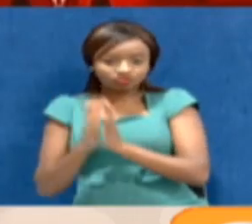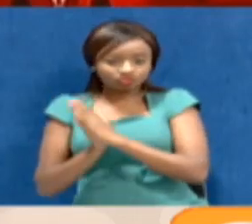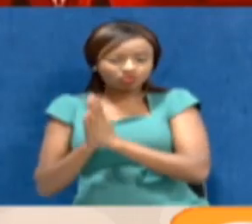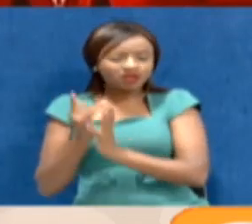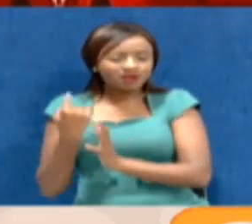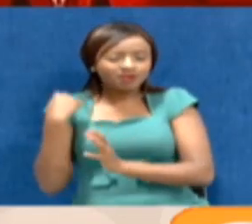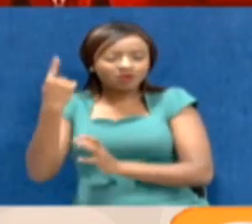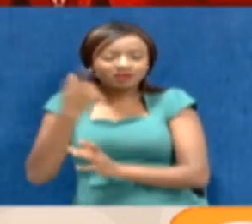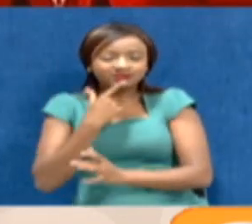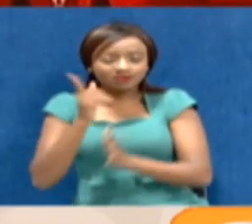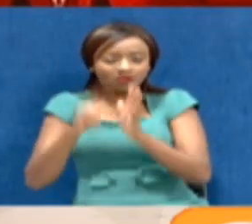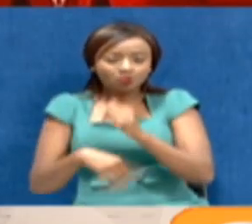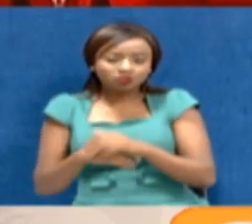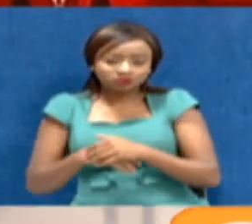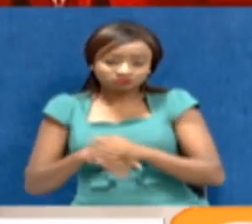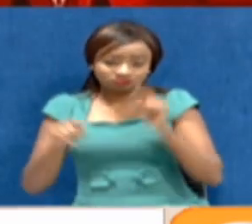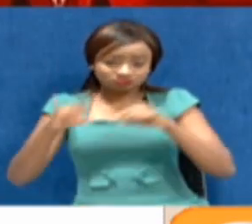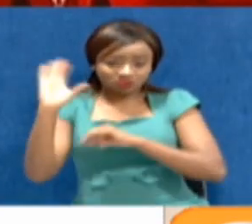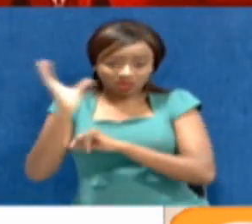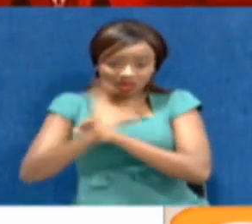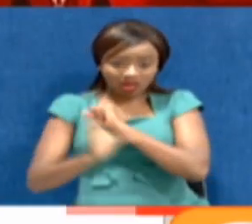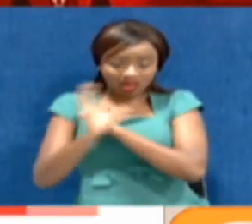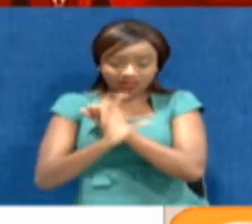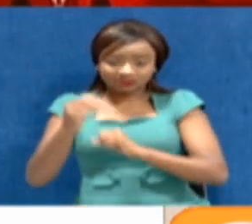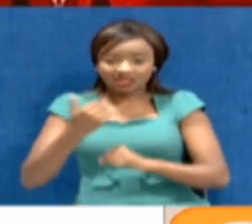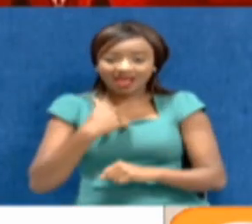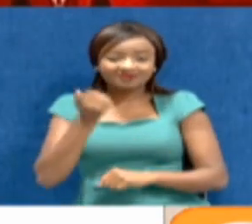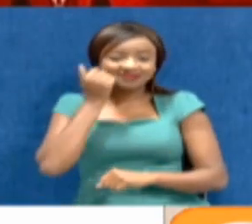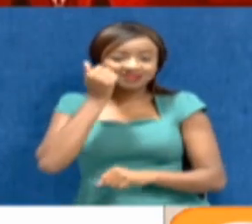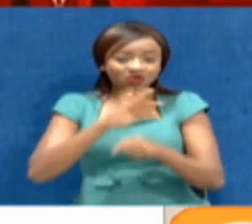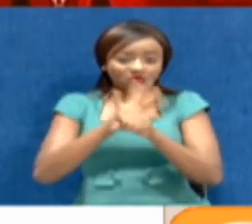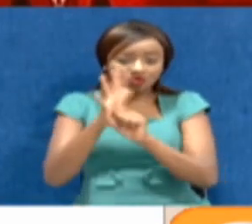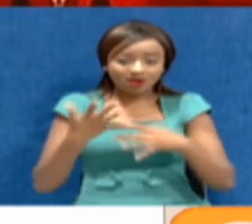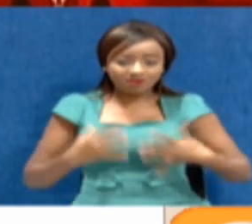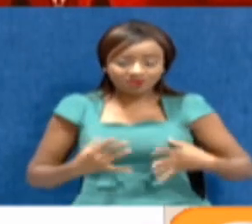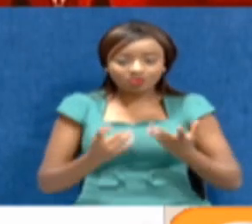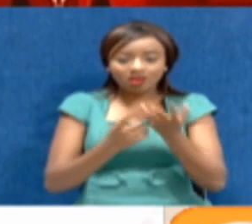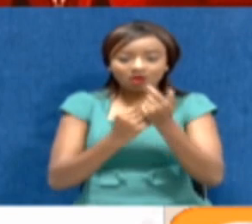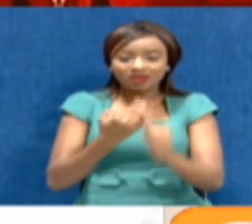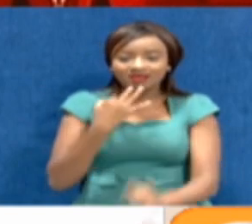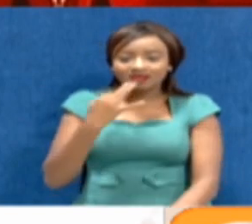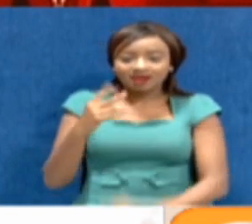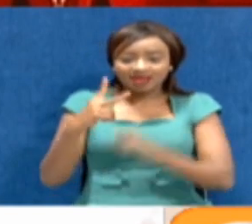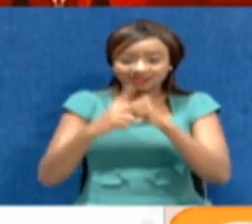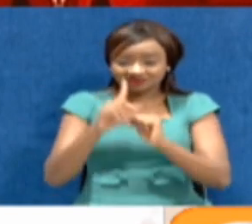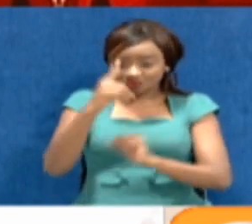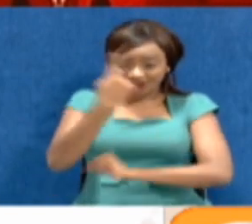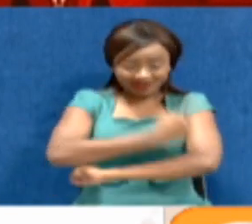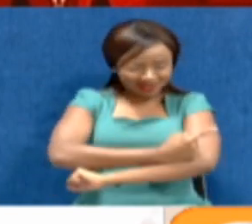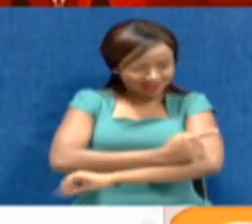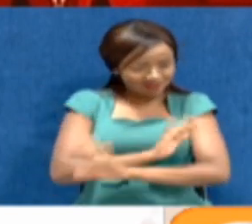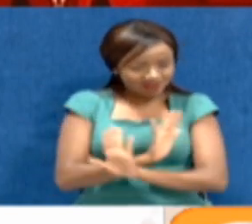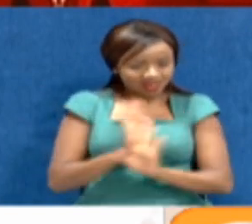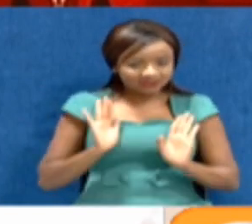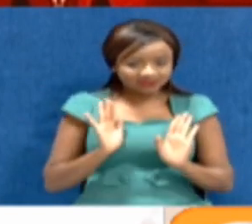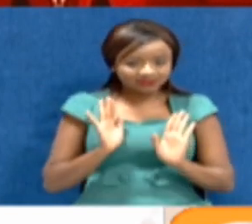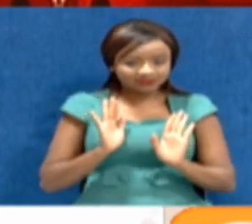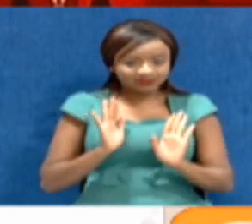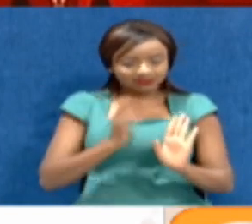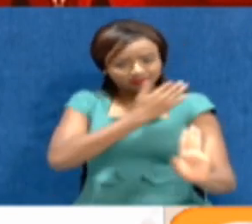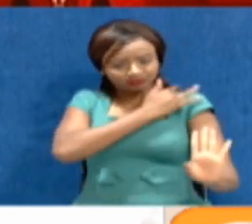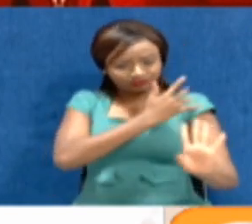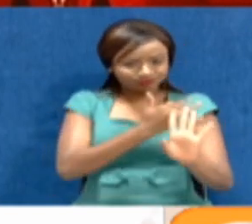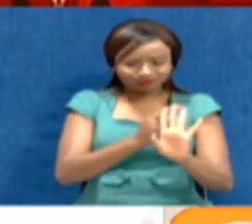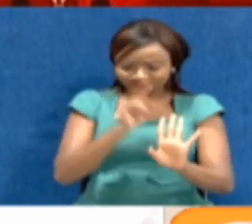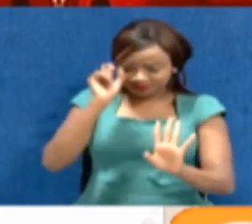The country has tonight recorded 307 positive cases of COVID-19, the highest in a single day since the pandemic hit the country back